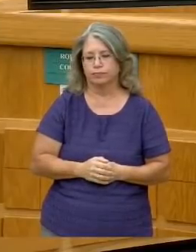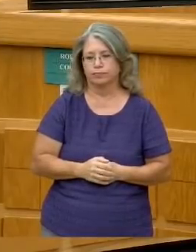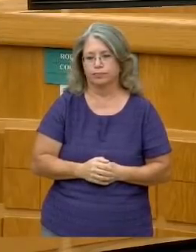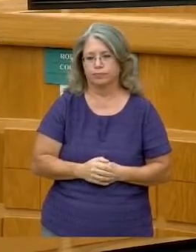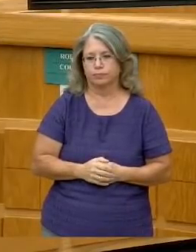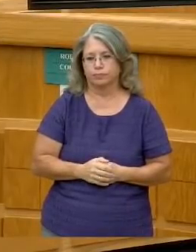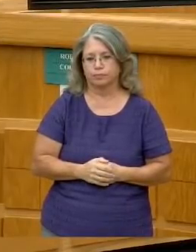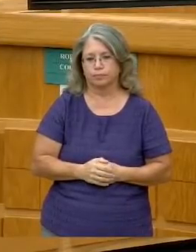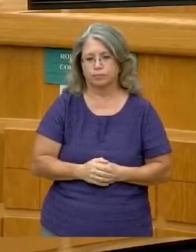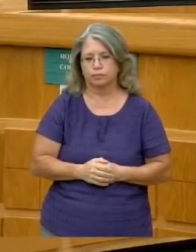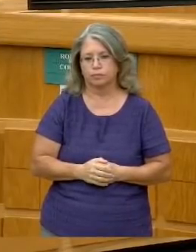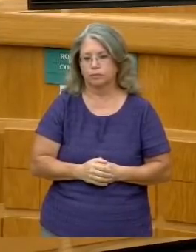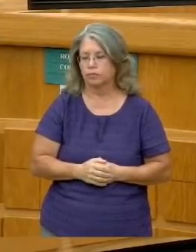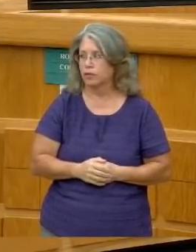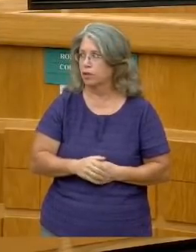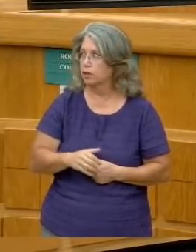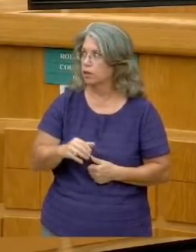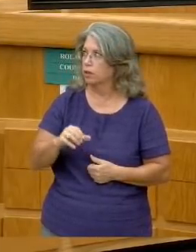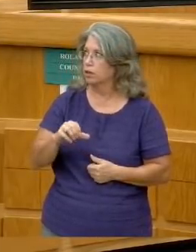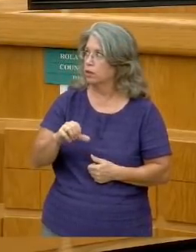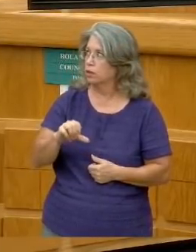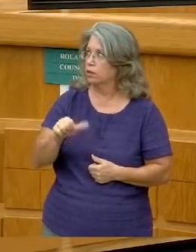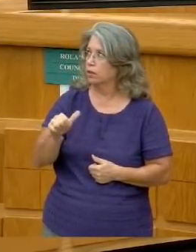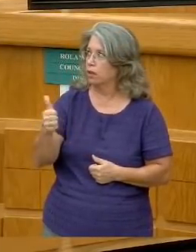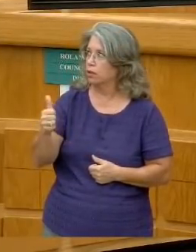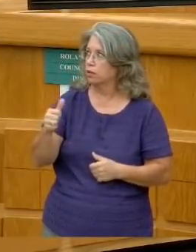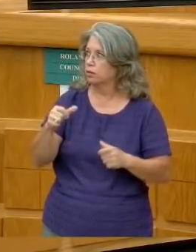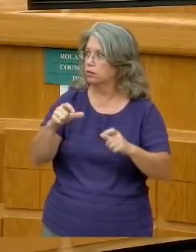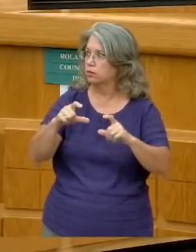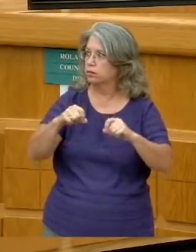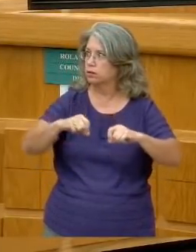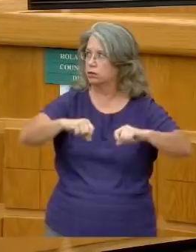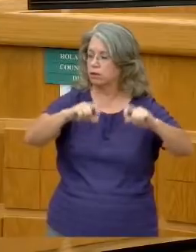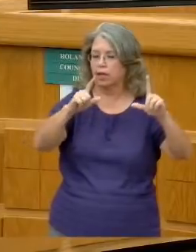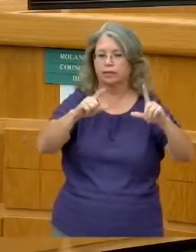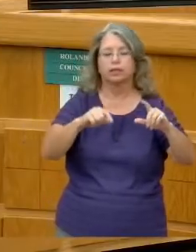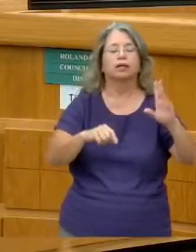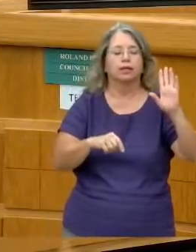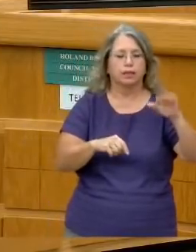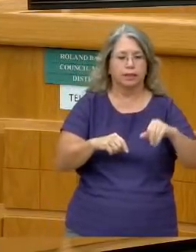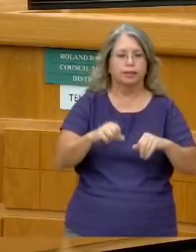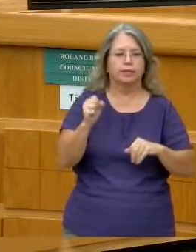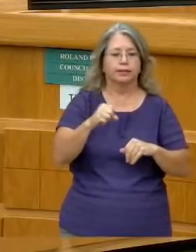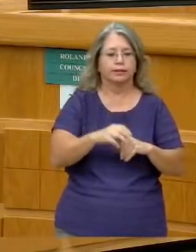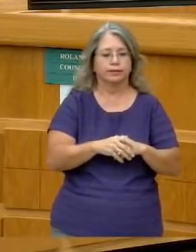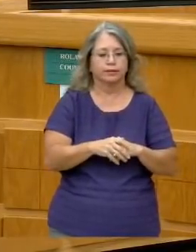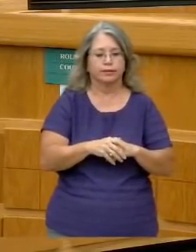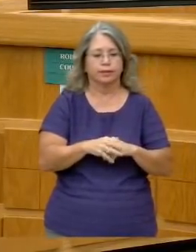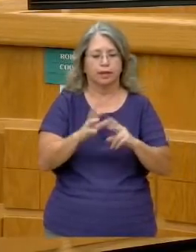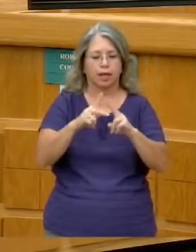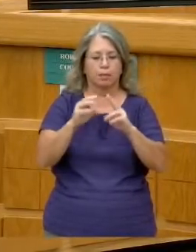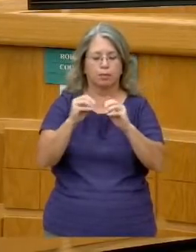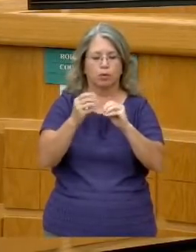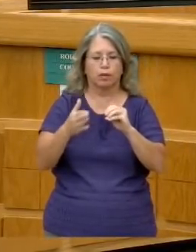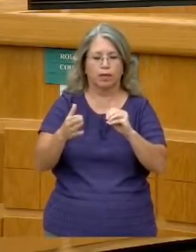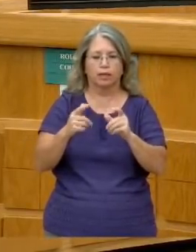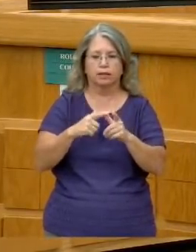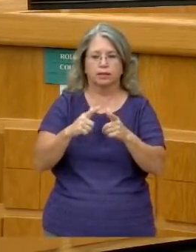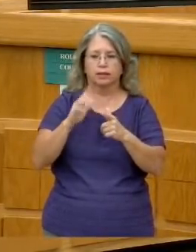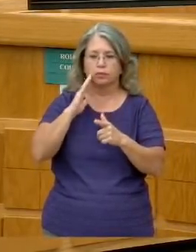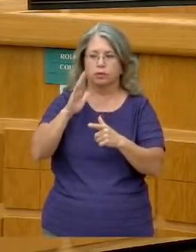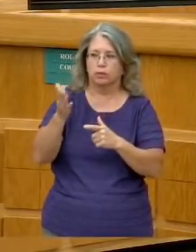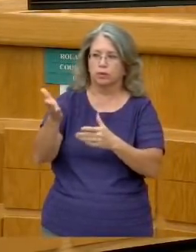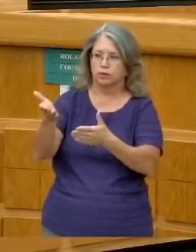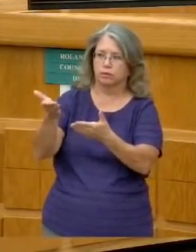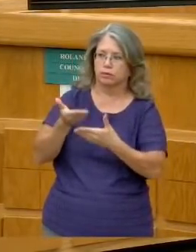Okay, let's see, any other slides for me? Oh, okay. There's just a couple other things, and we're going to get Chief Highland up